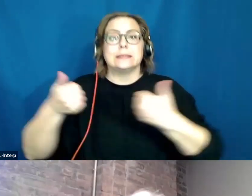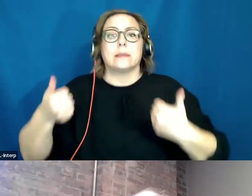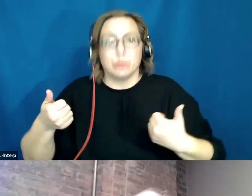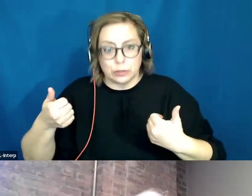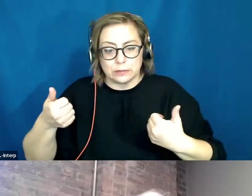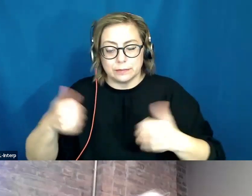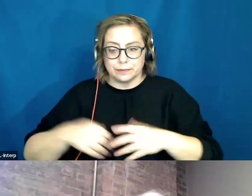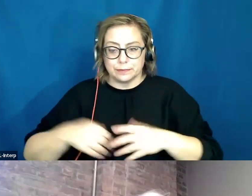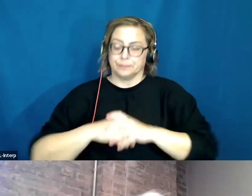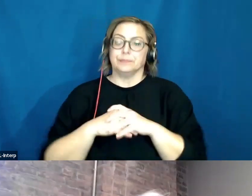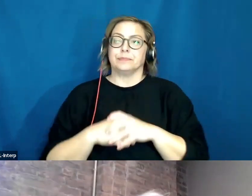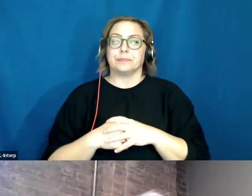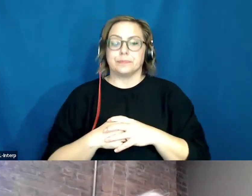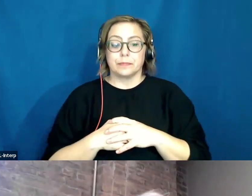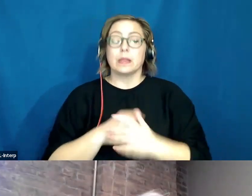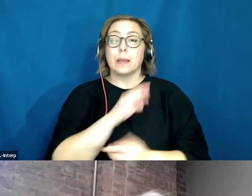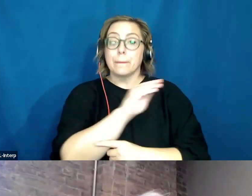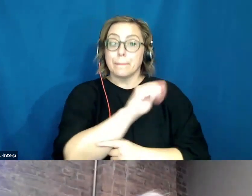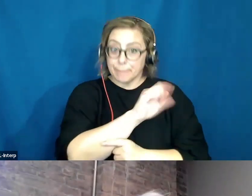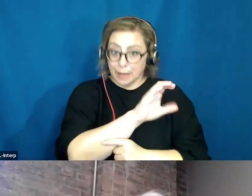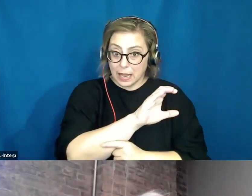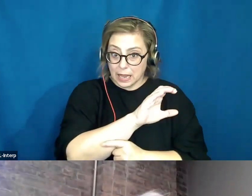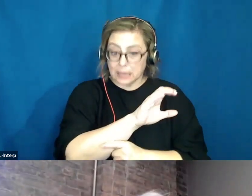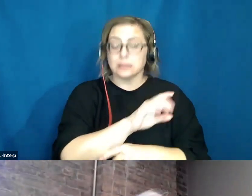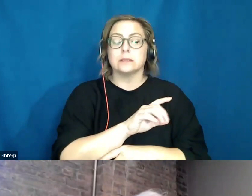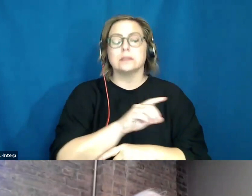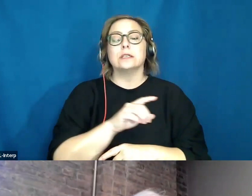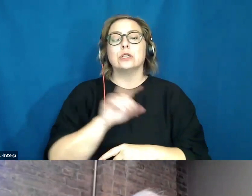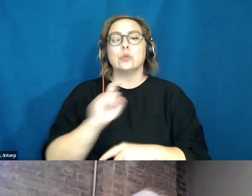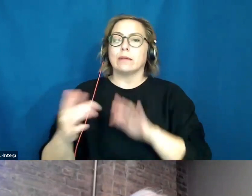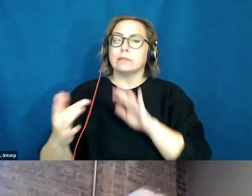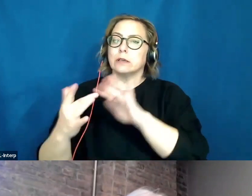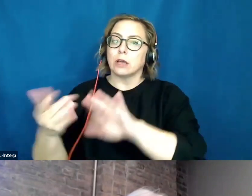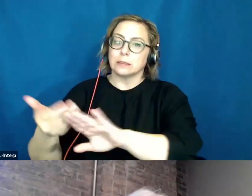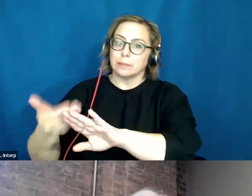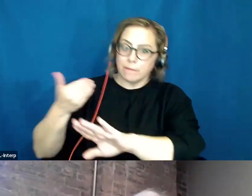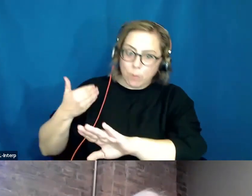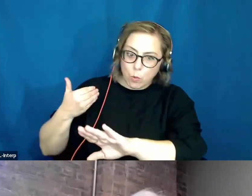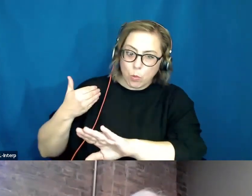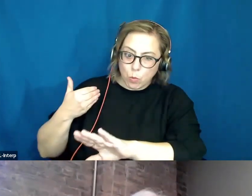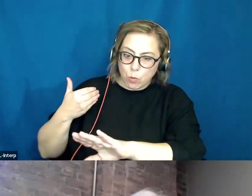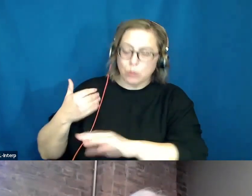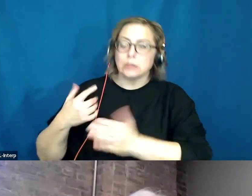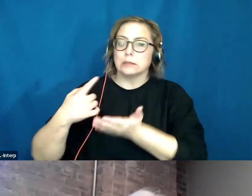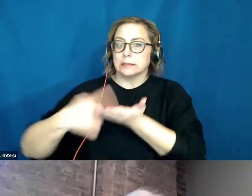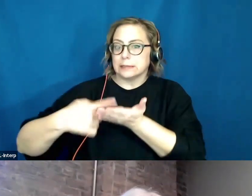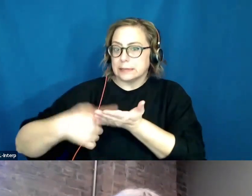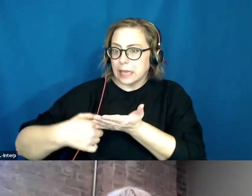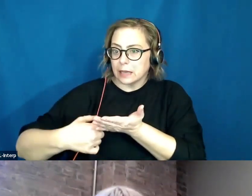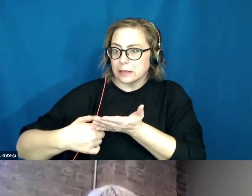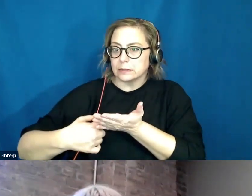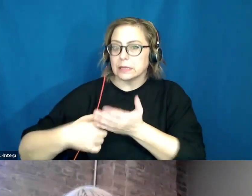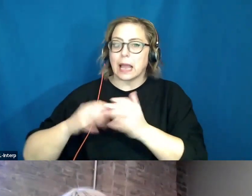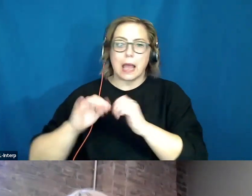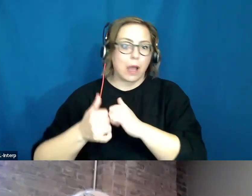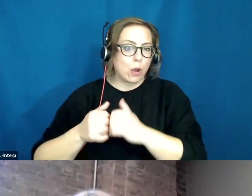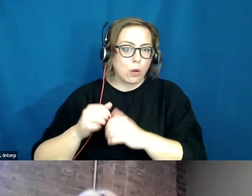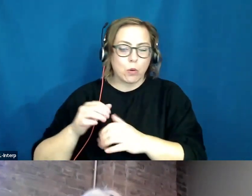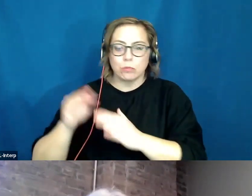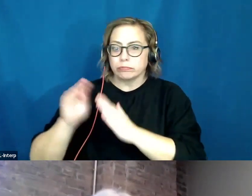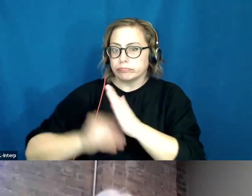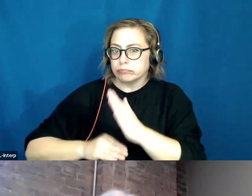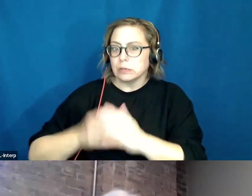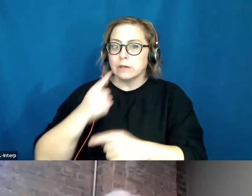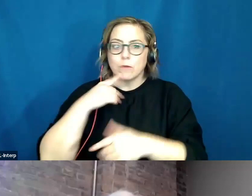much like MAC, you do need to get in touch with us ahead of time to talk about how it works and what's